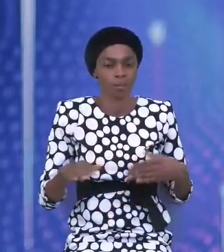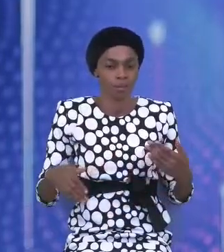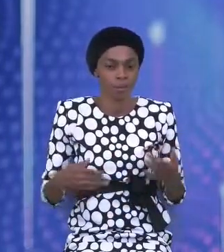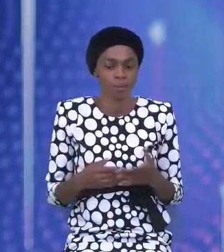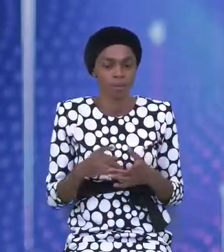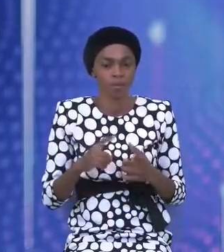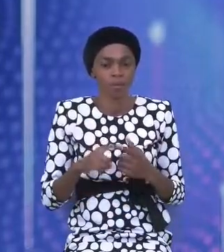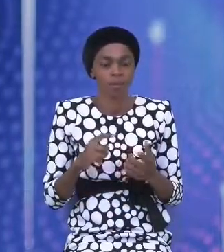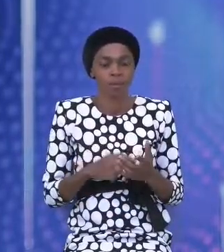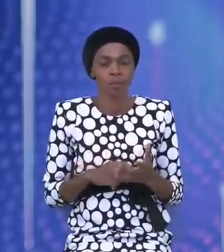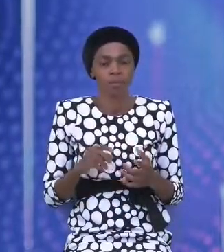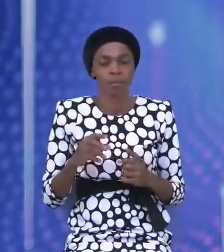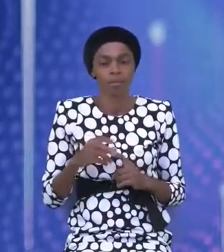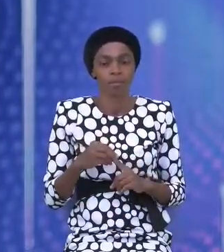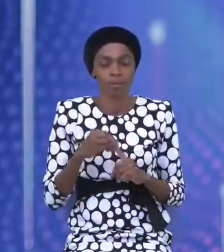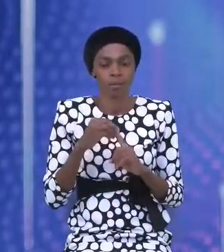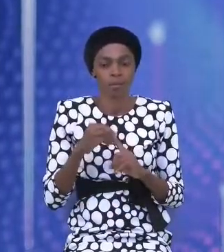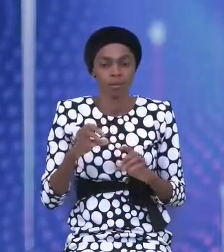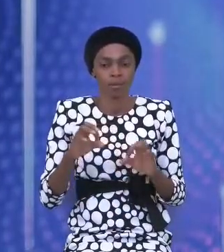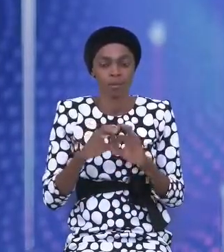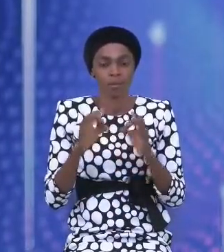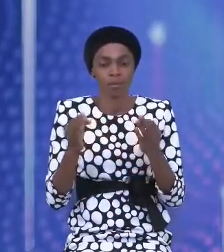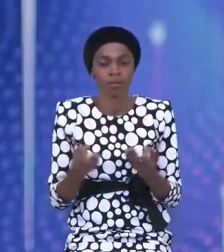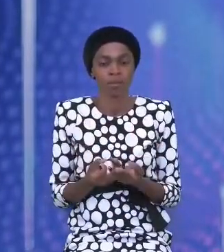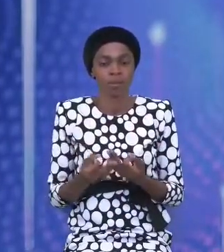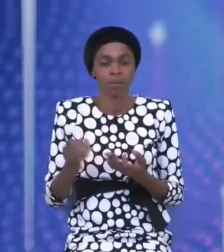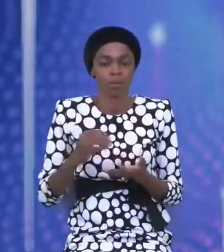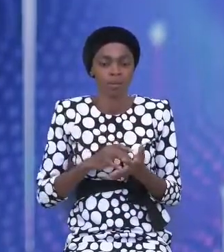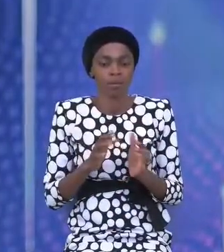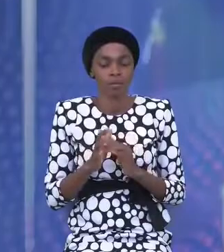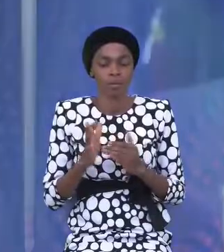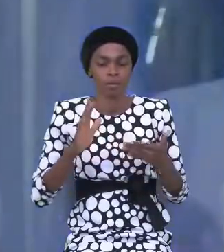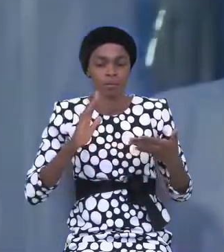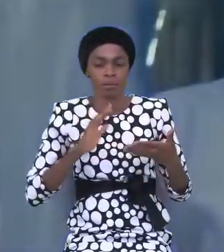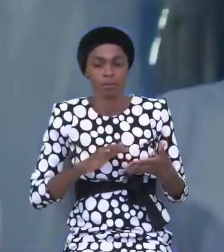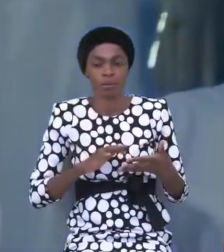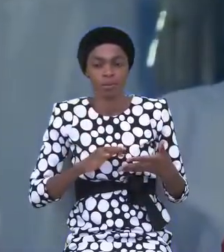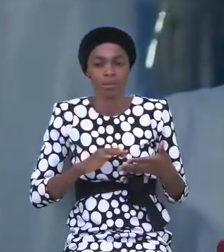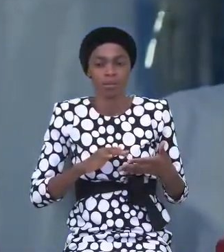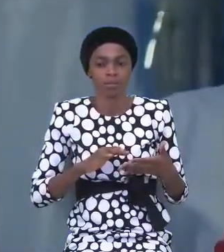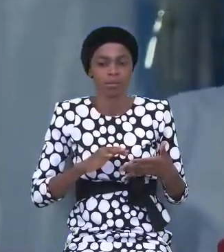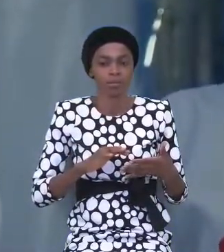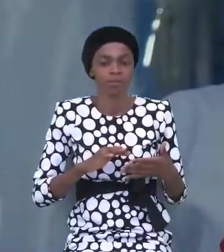to the special family Bible studies